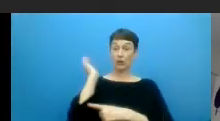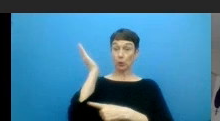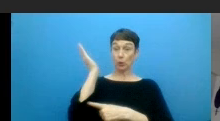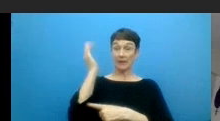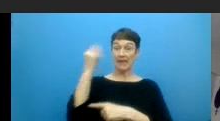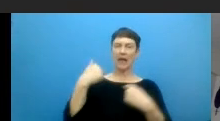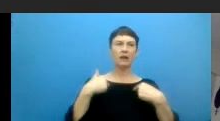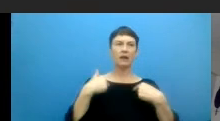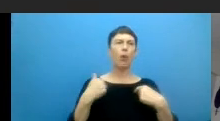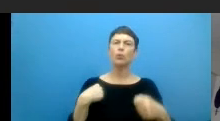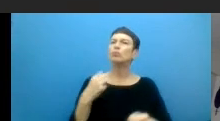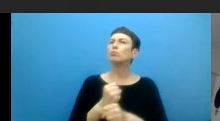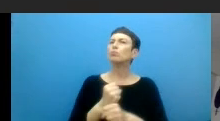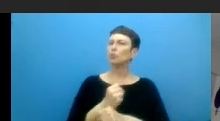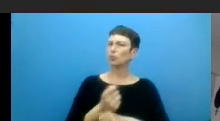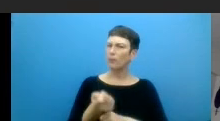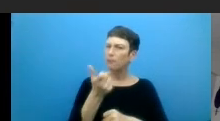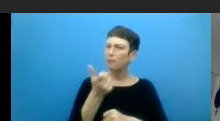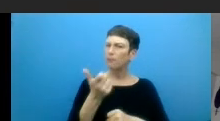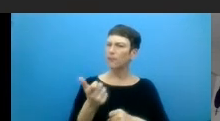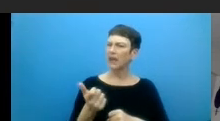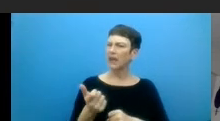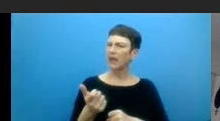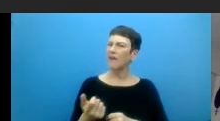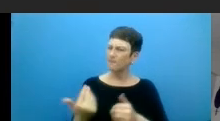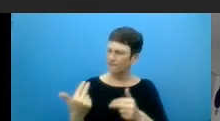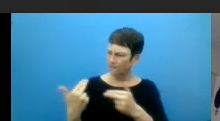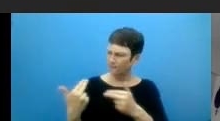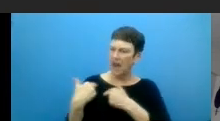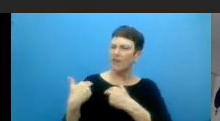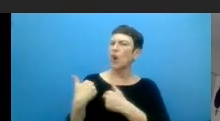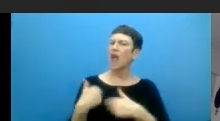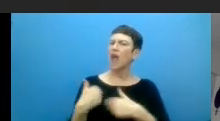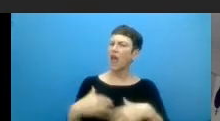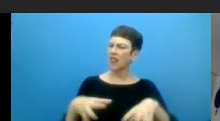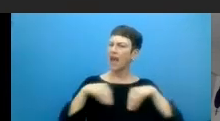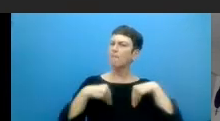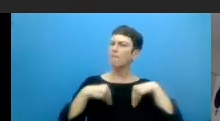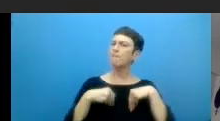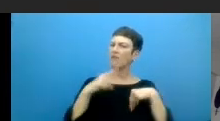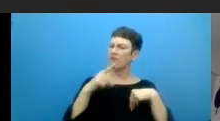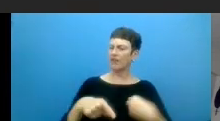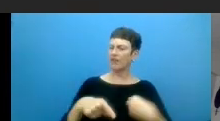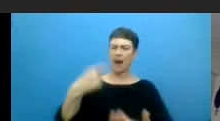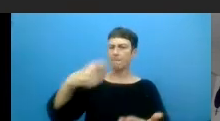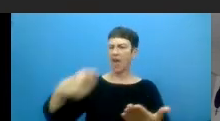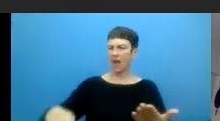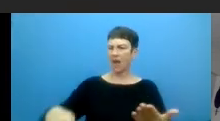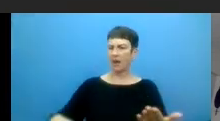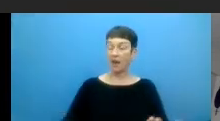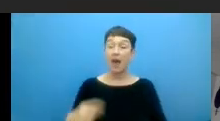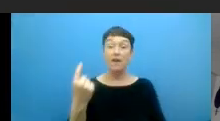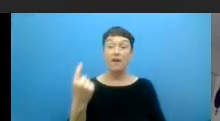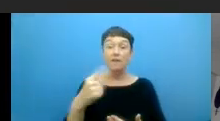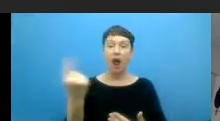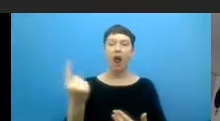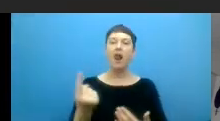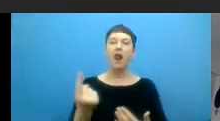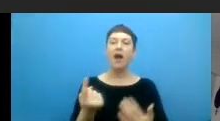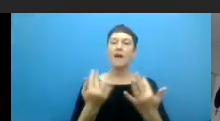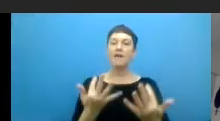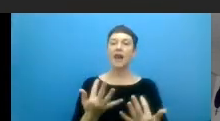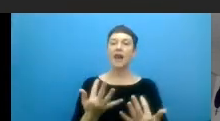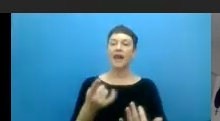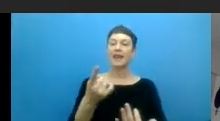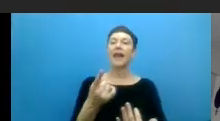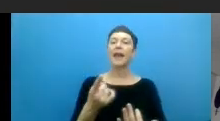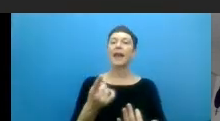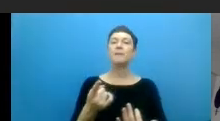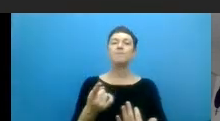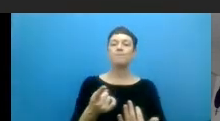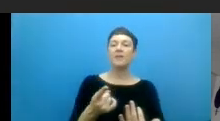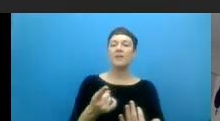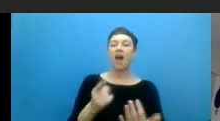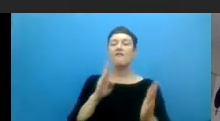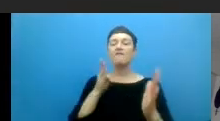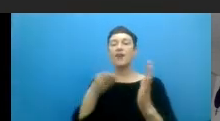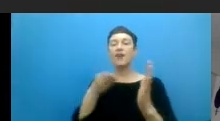take responsibility for our marking, especially with open-ended, more subjective marking.